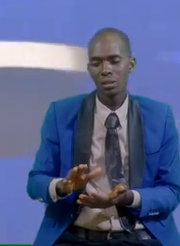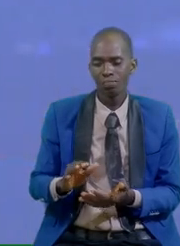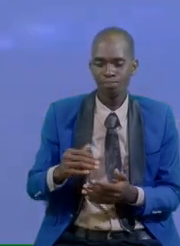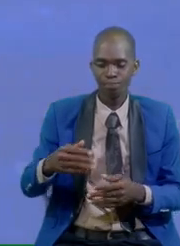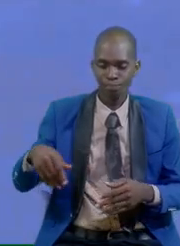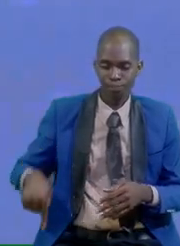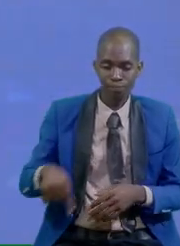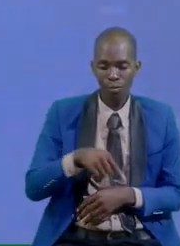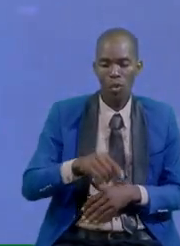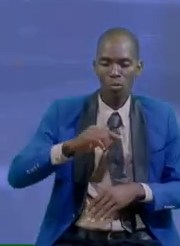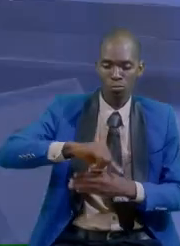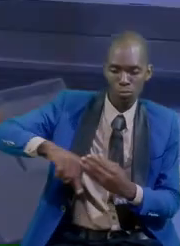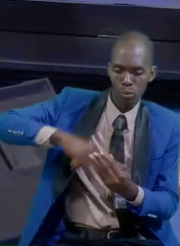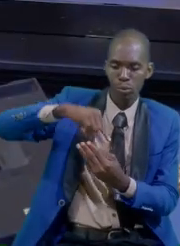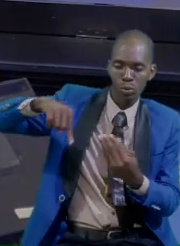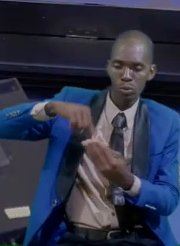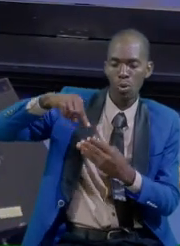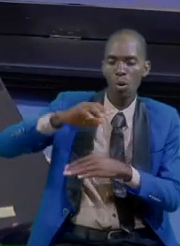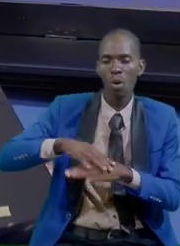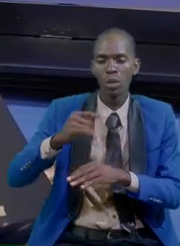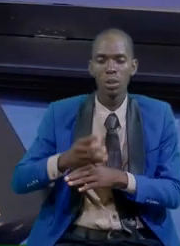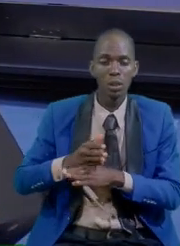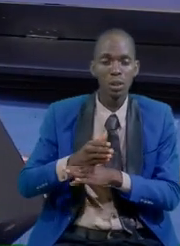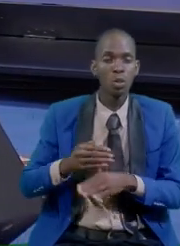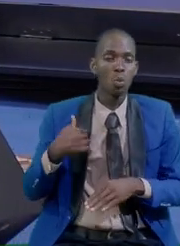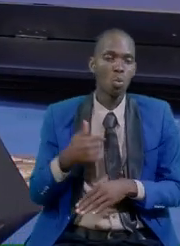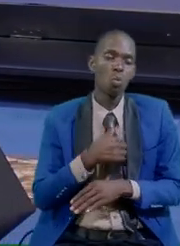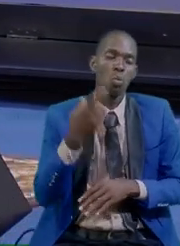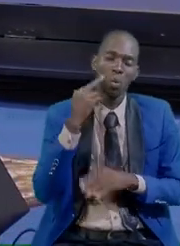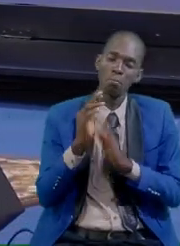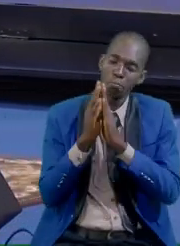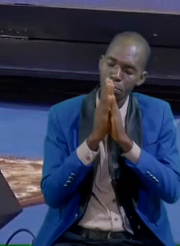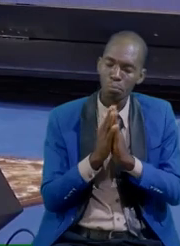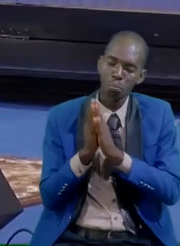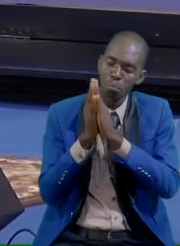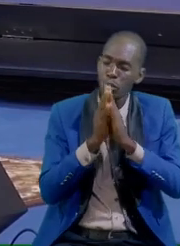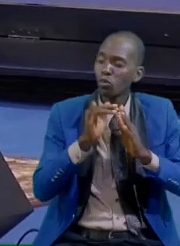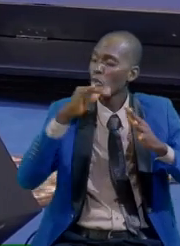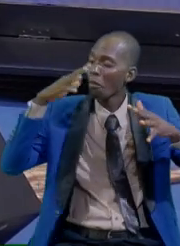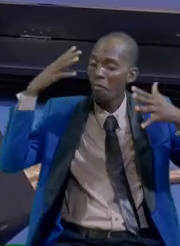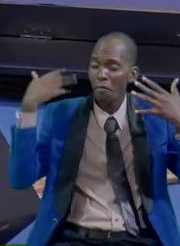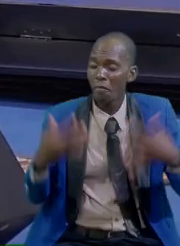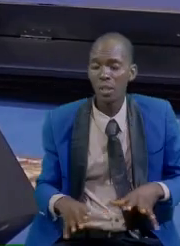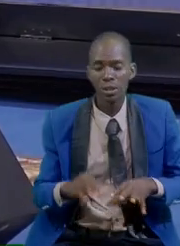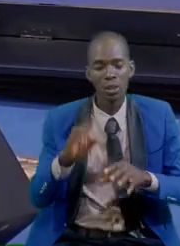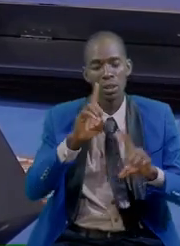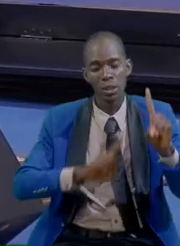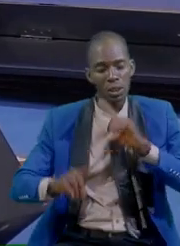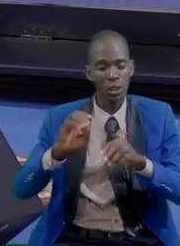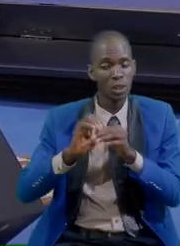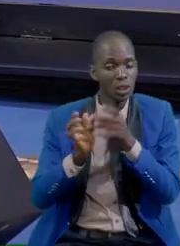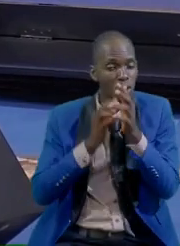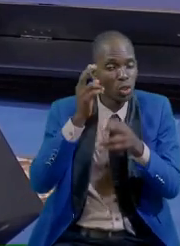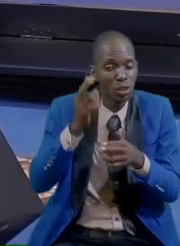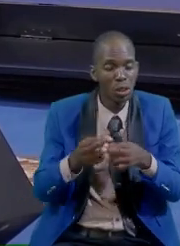were praying. We had not even finished the prayer. We had not said, in Jesus' name I pray. We have